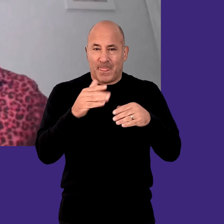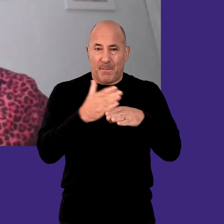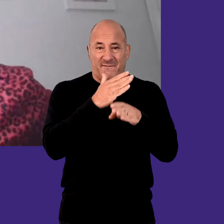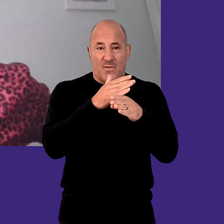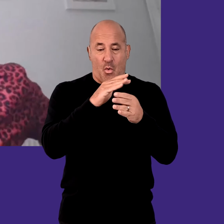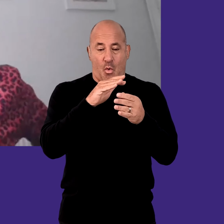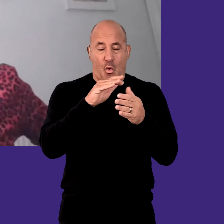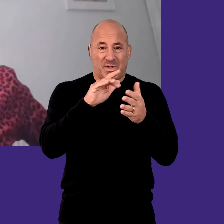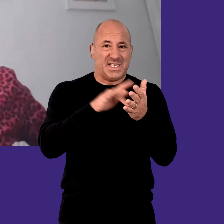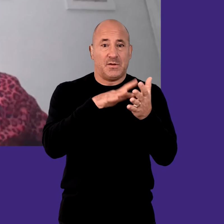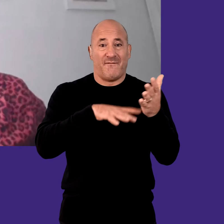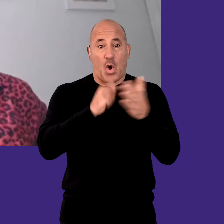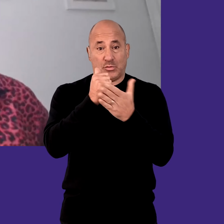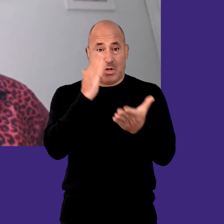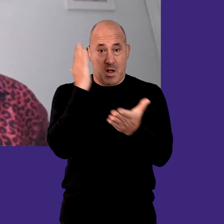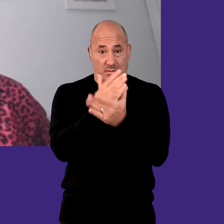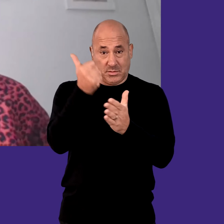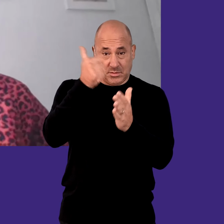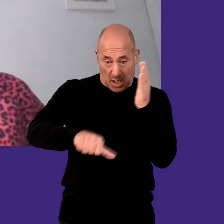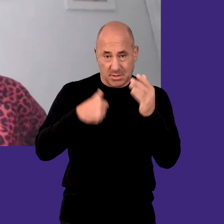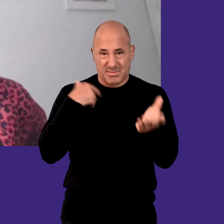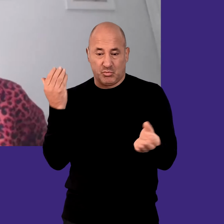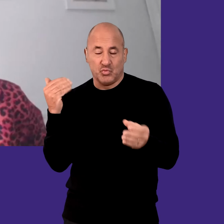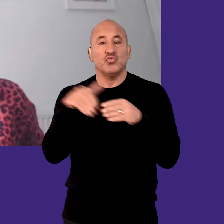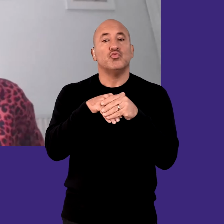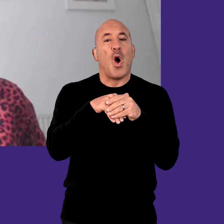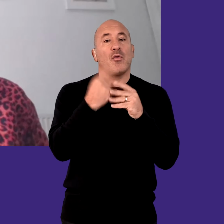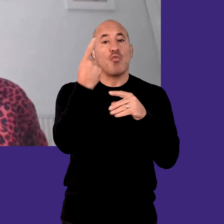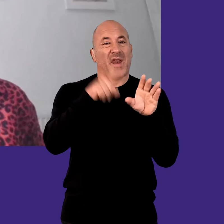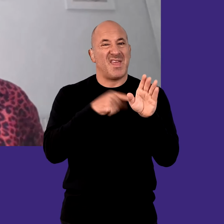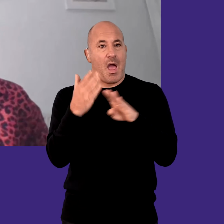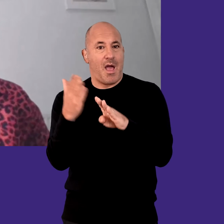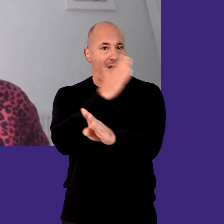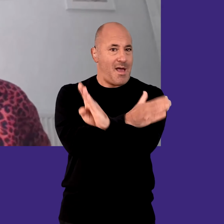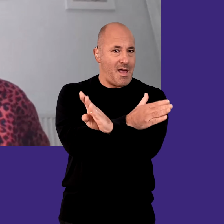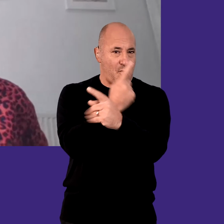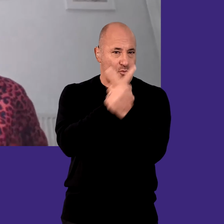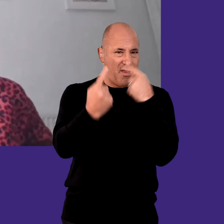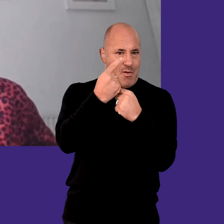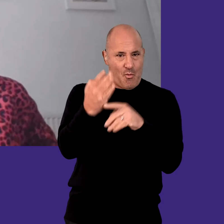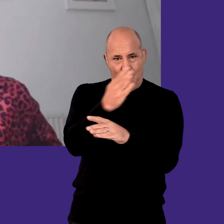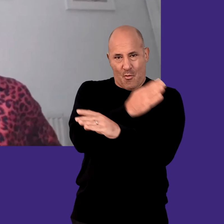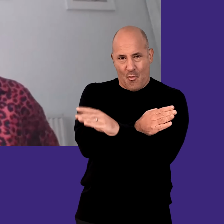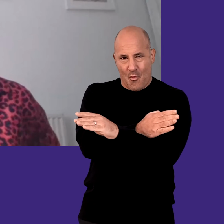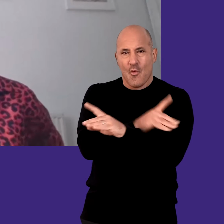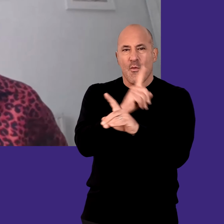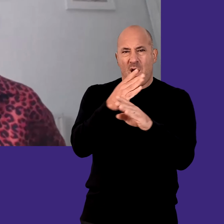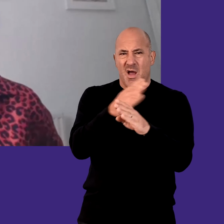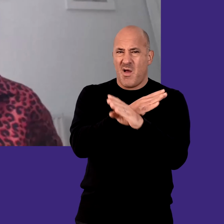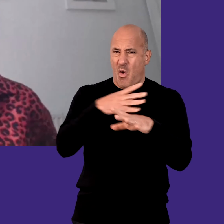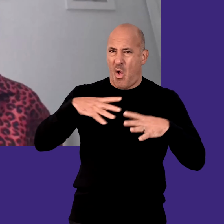So the kind of, I came onto the team a year before City of Culture actually launched, as it